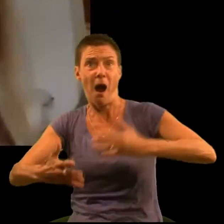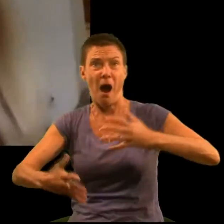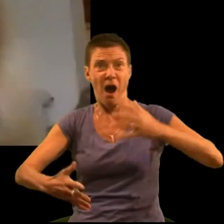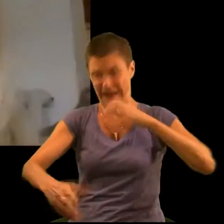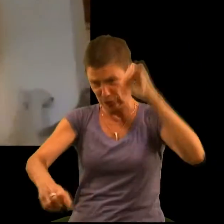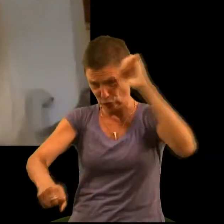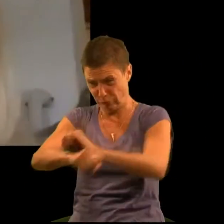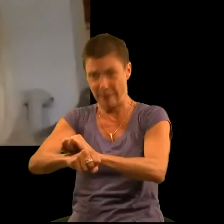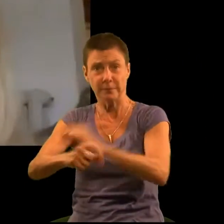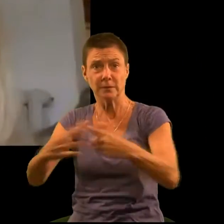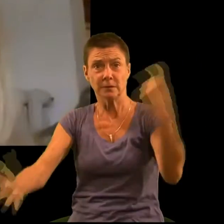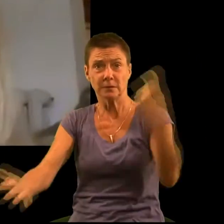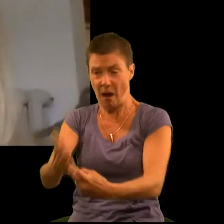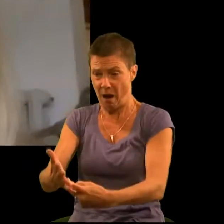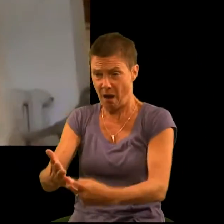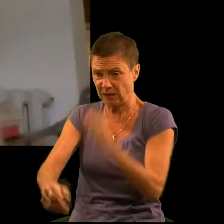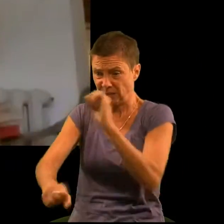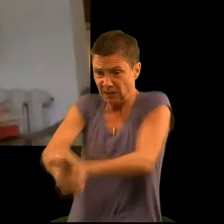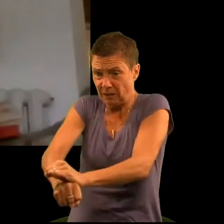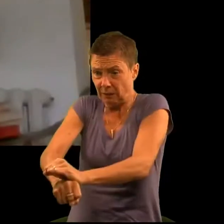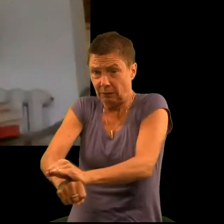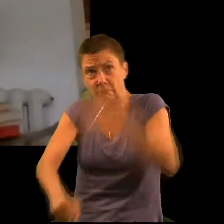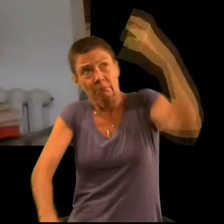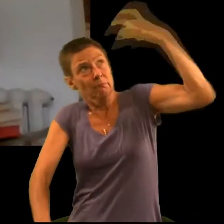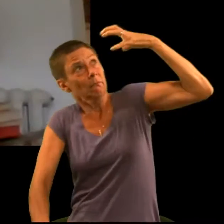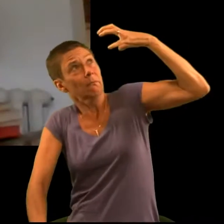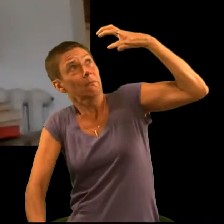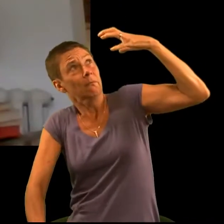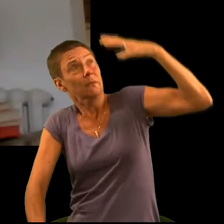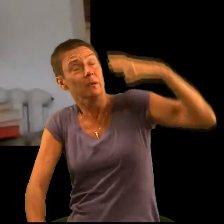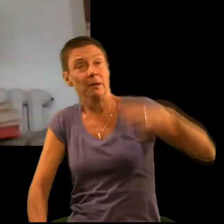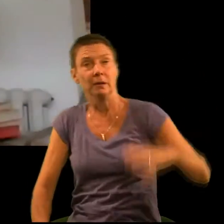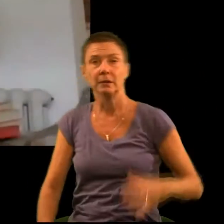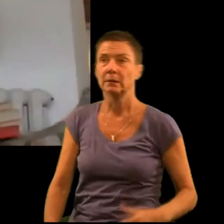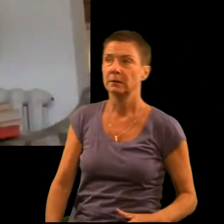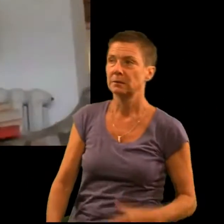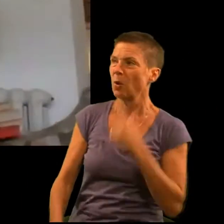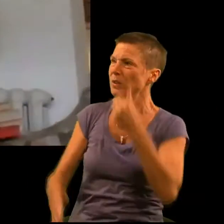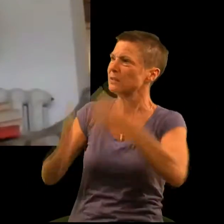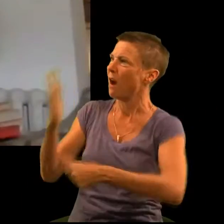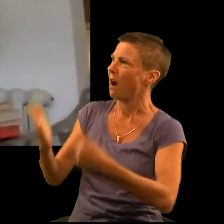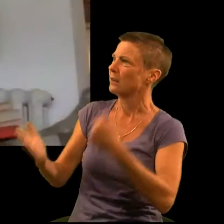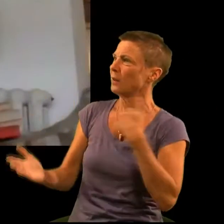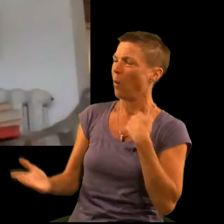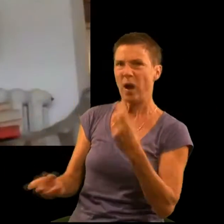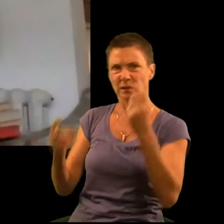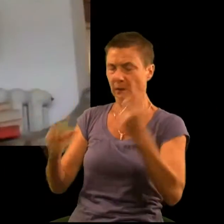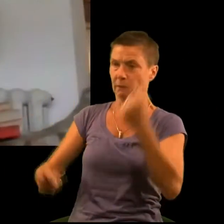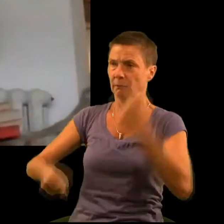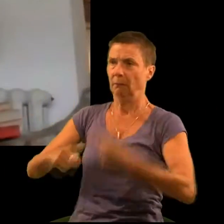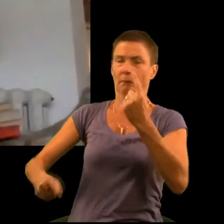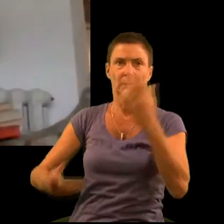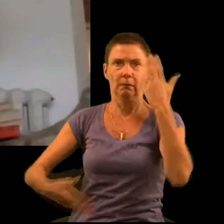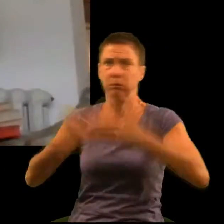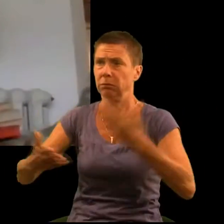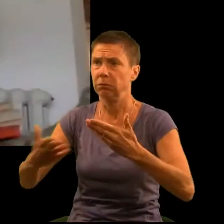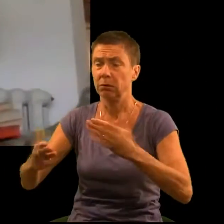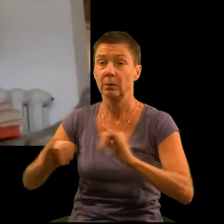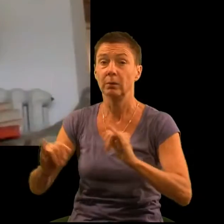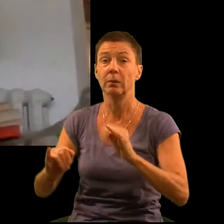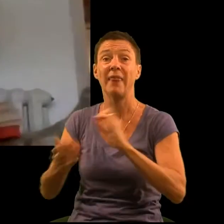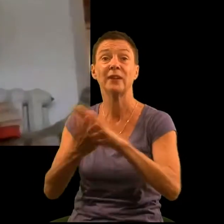and trapped Tsar beneath it. So it starts quite snappily, and then chapter 2